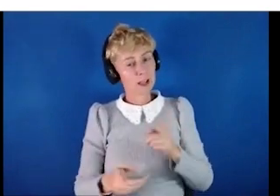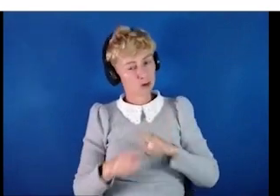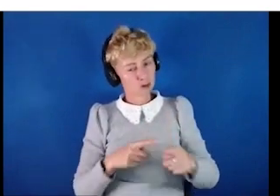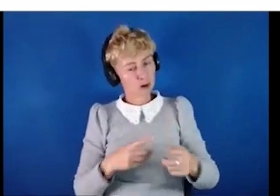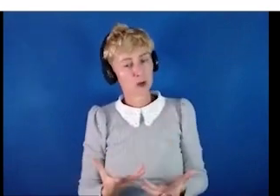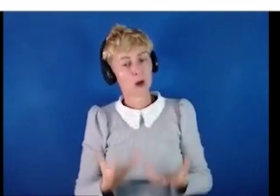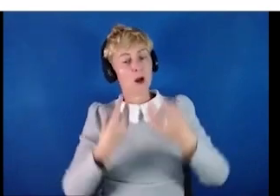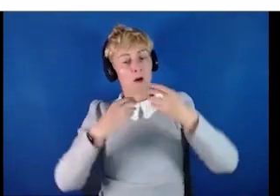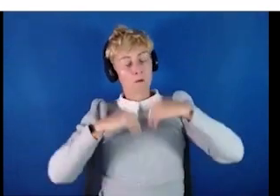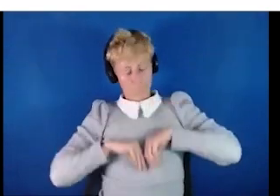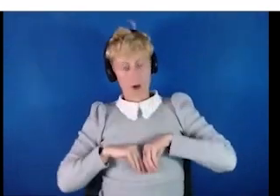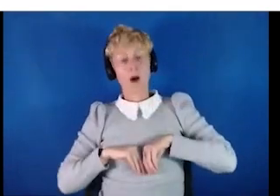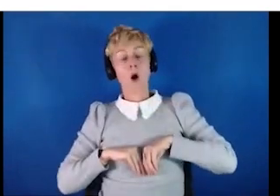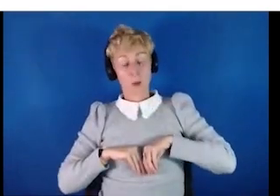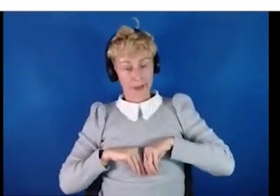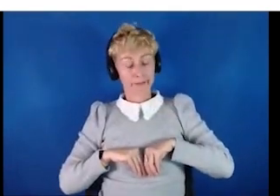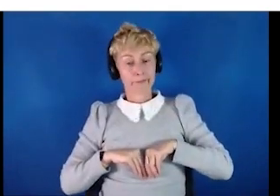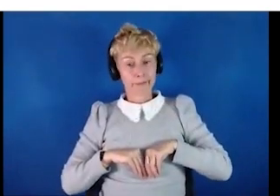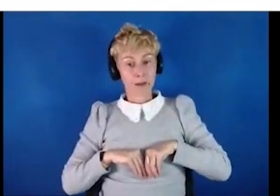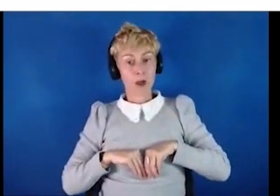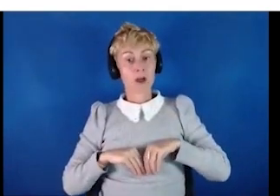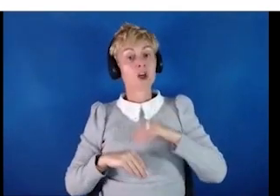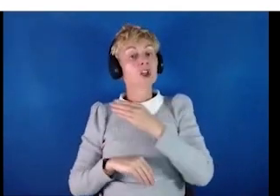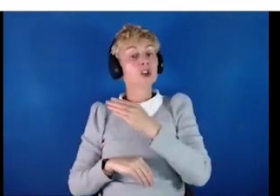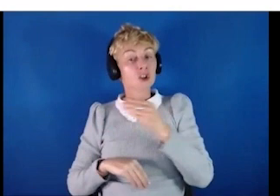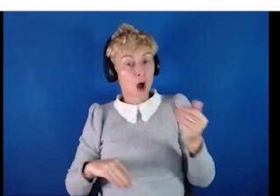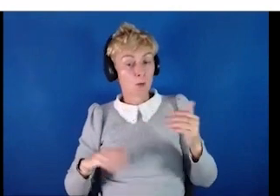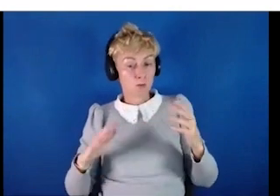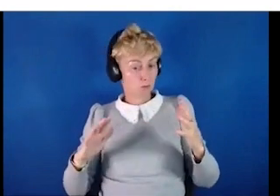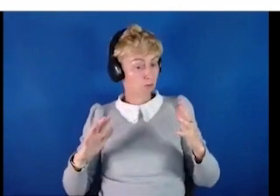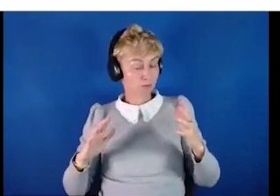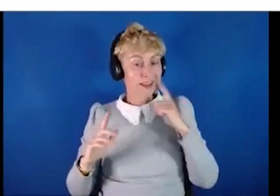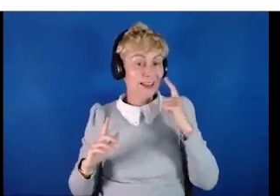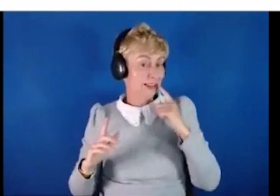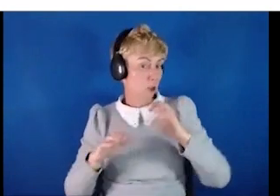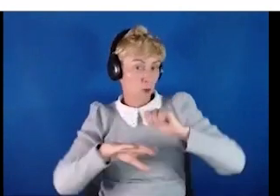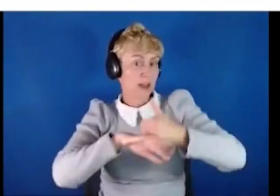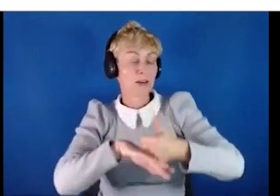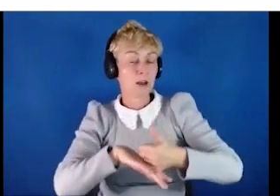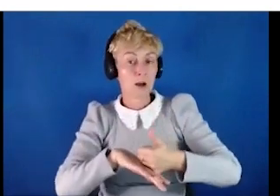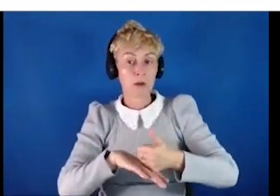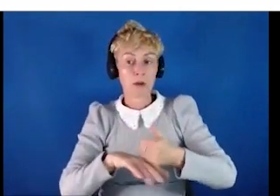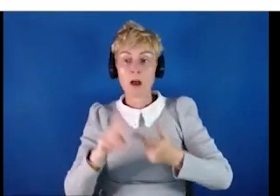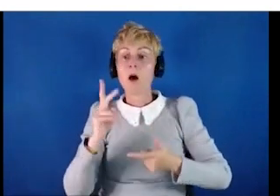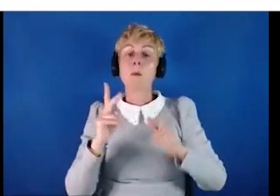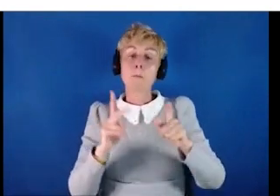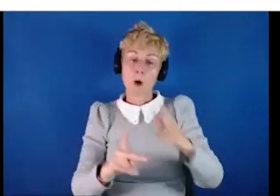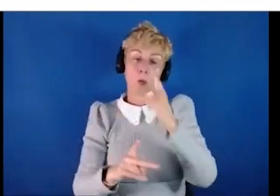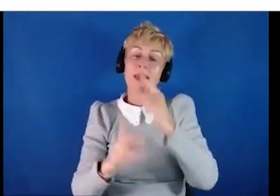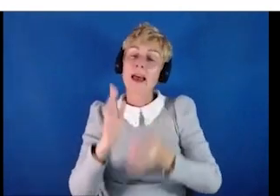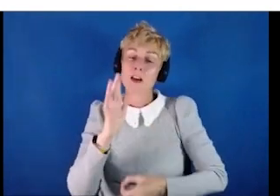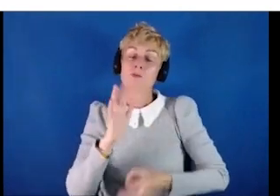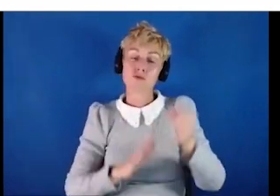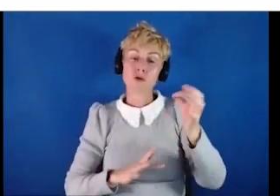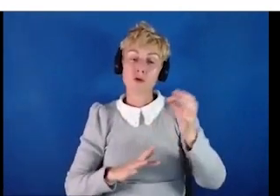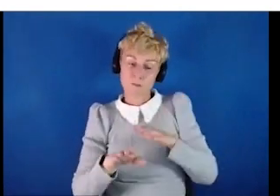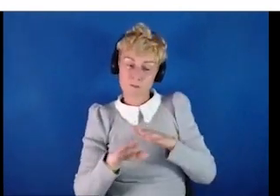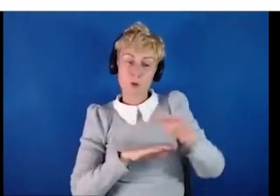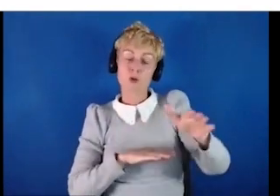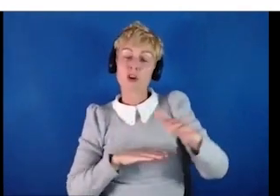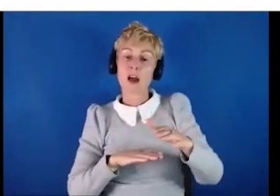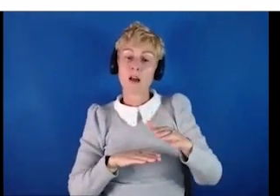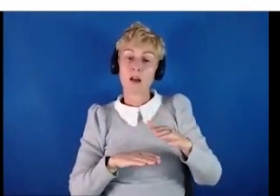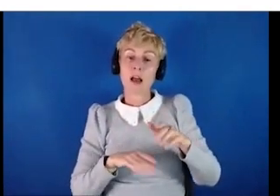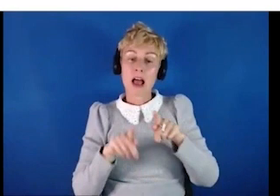managed already to implement some of them, but I feel like we still need to do better, and we will also depend